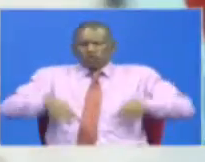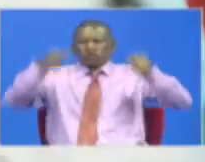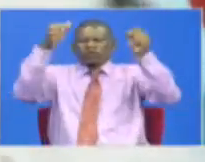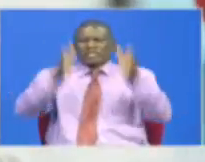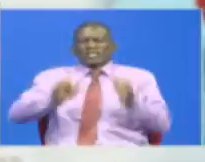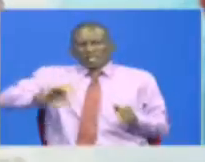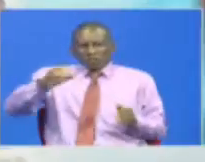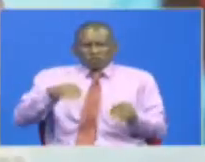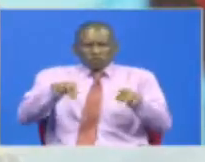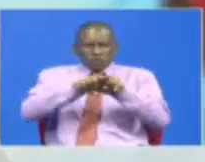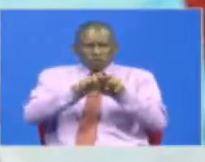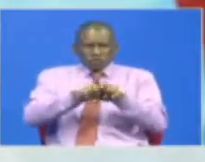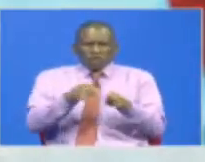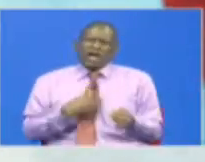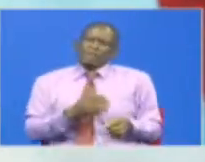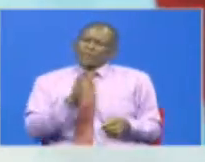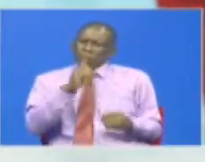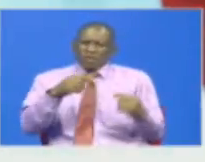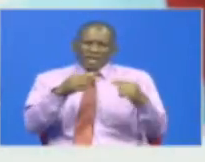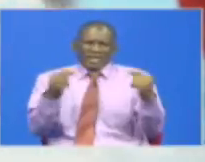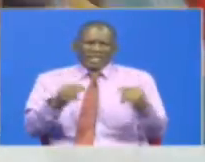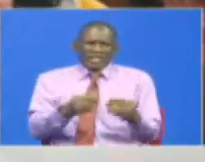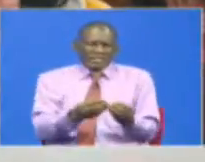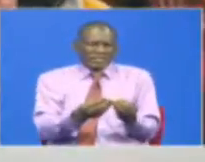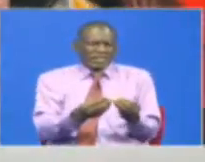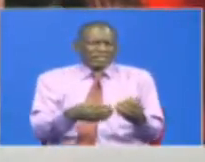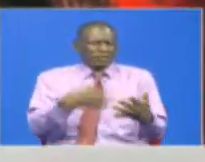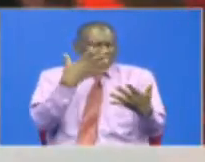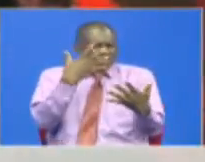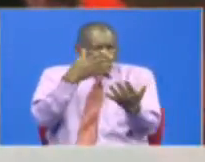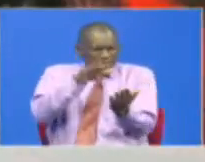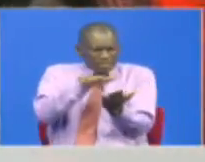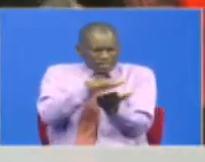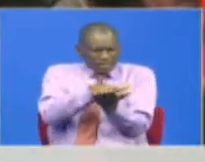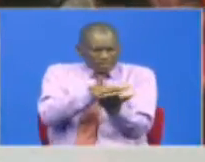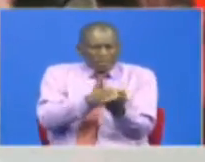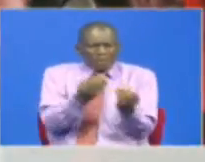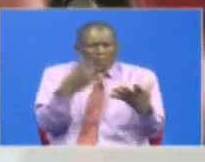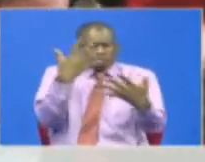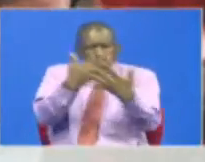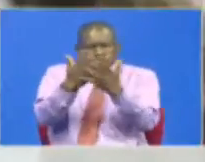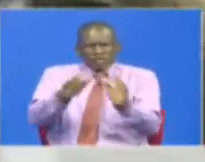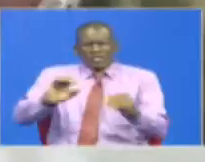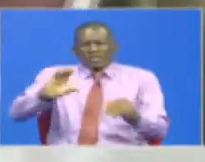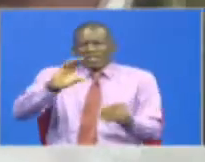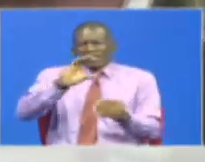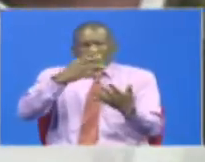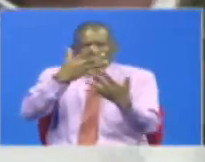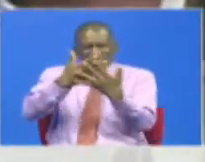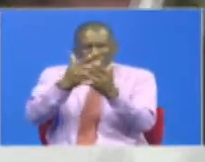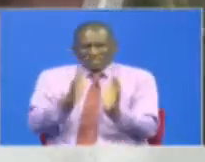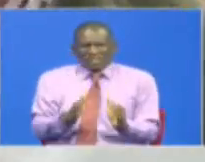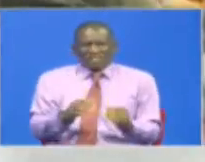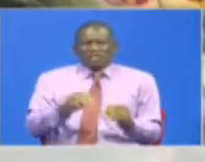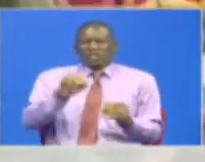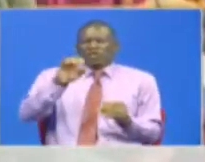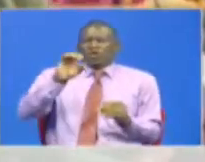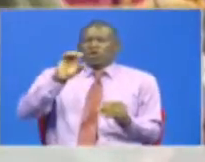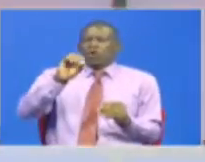county have also been cautioned against crowding remandees in the cells. Eunice Omolo, NTV.